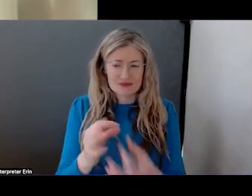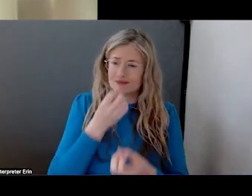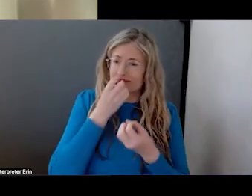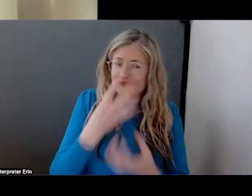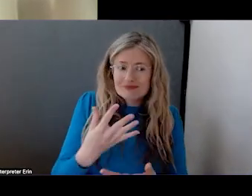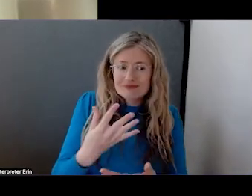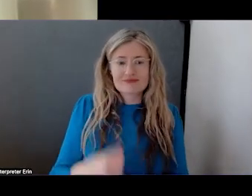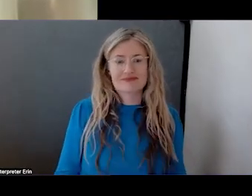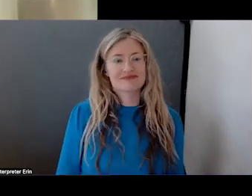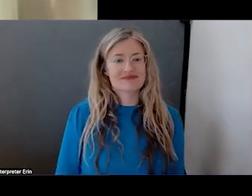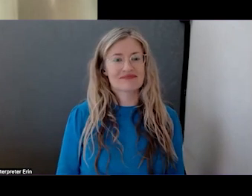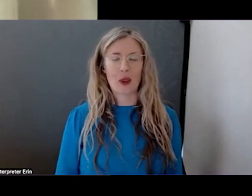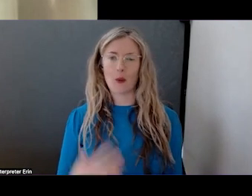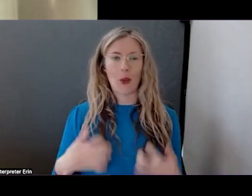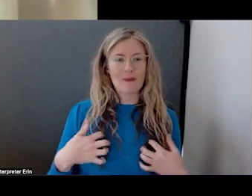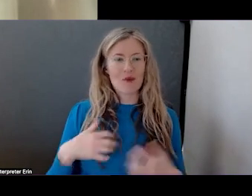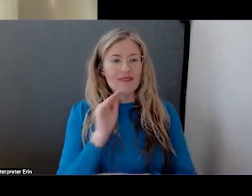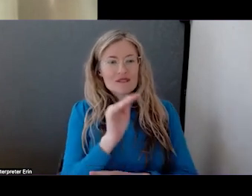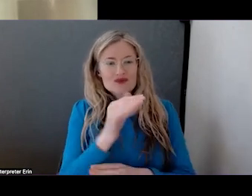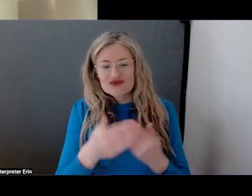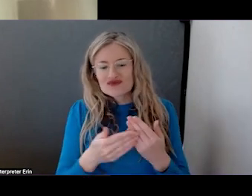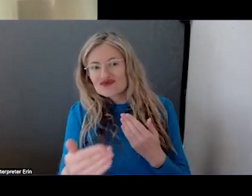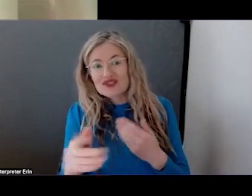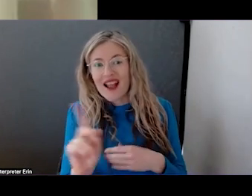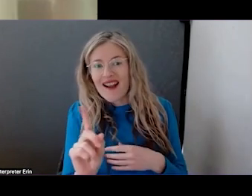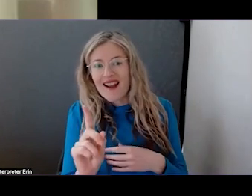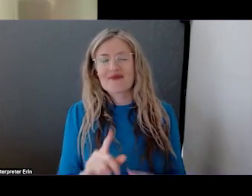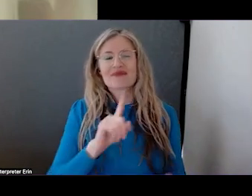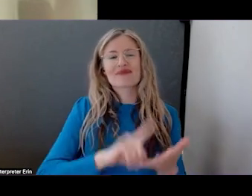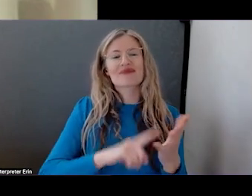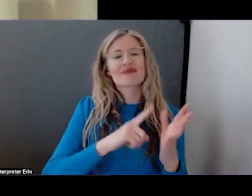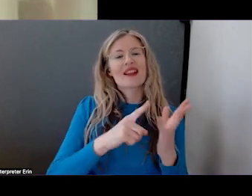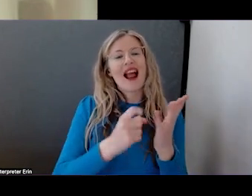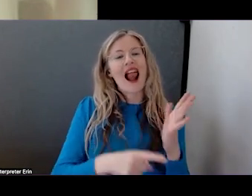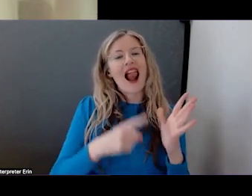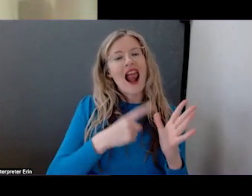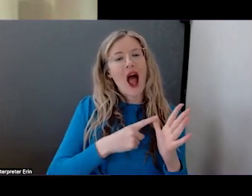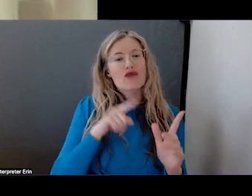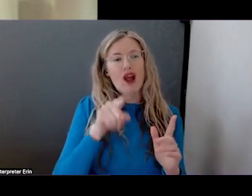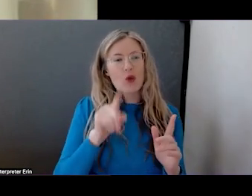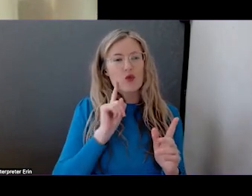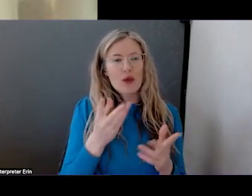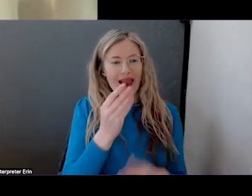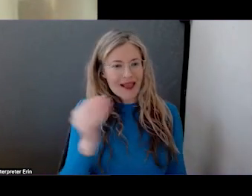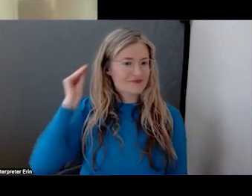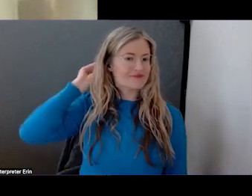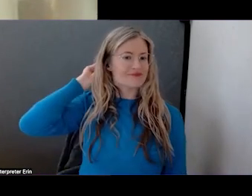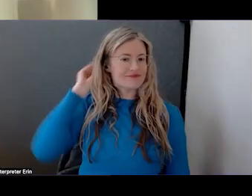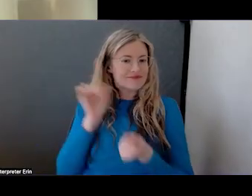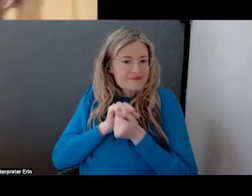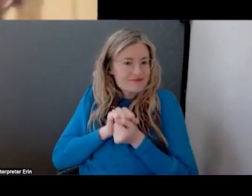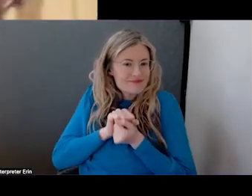to the future. Laura, what will you take with you into the future, very briefly,